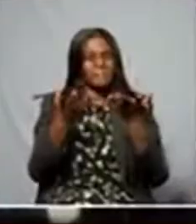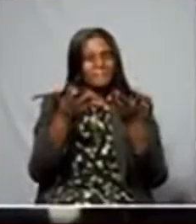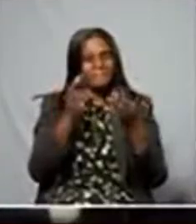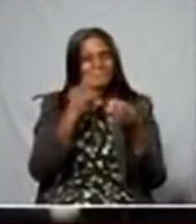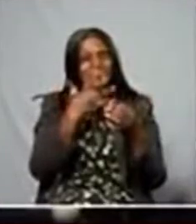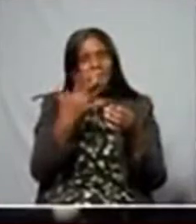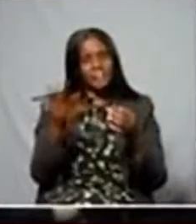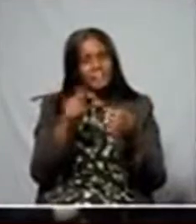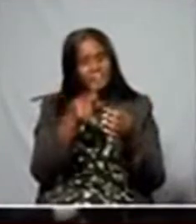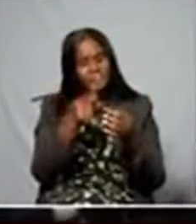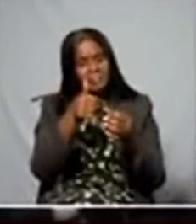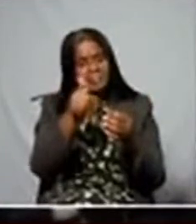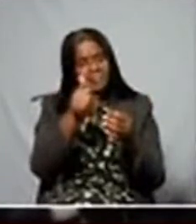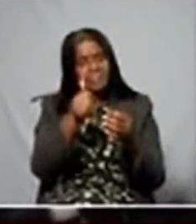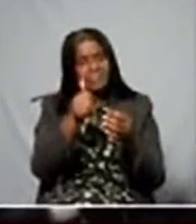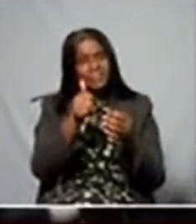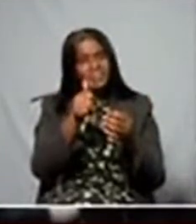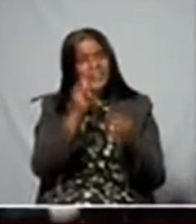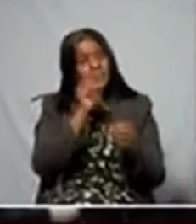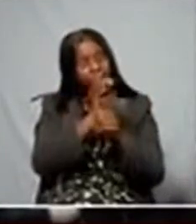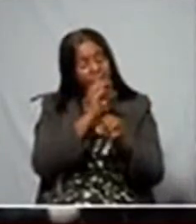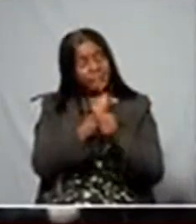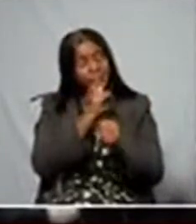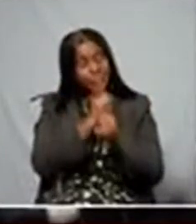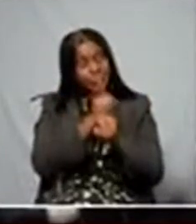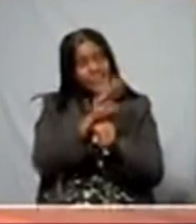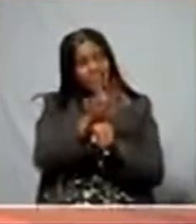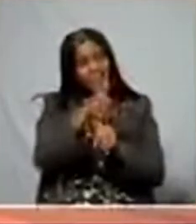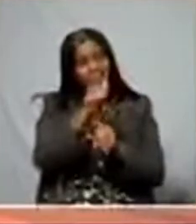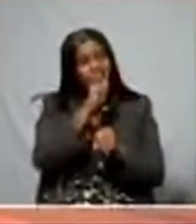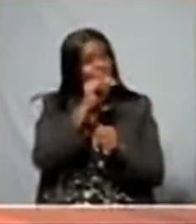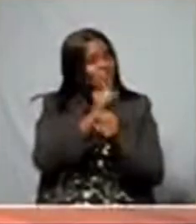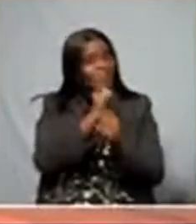is, are they on the ground? They are not on the ground.